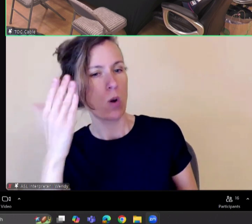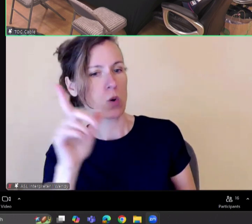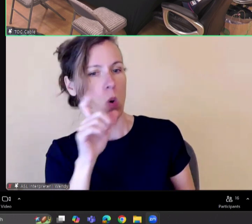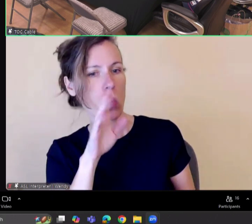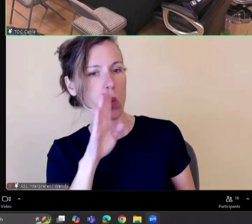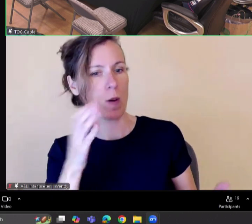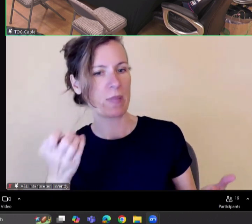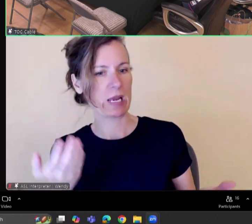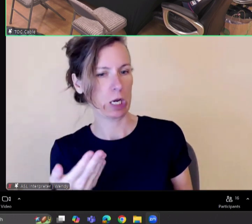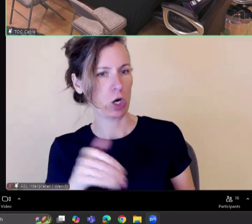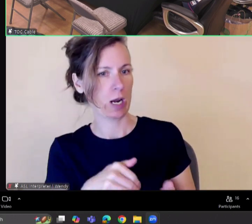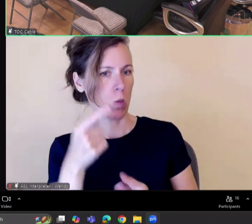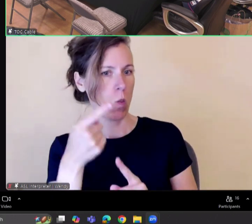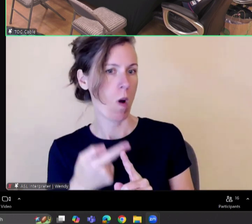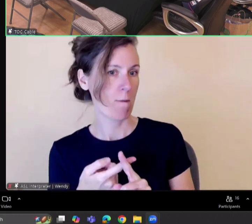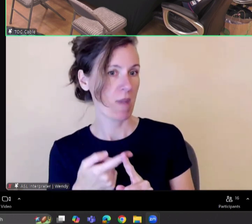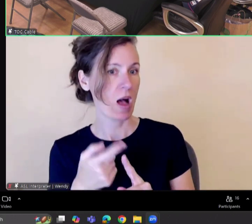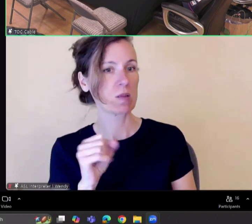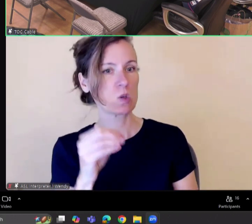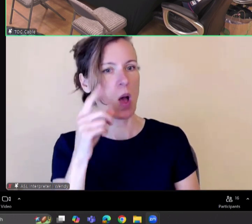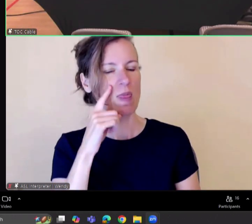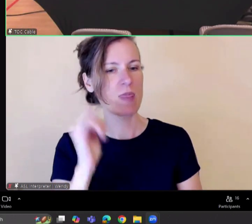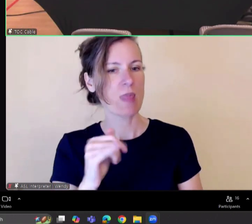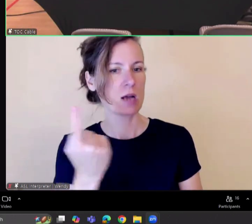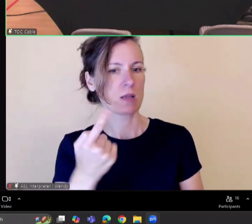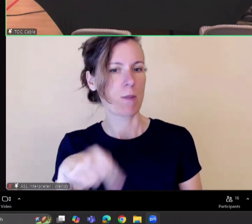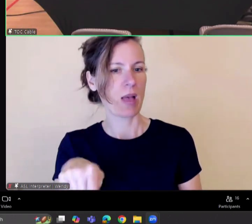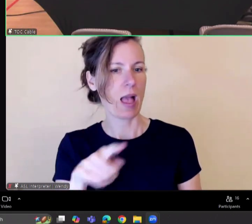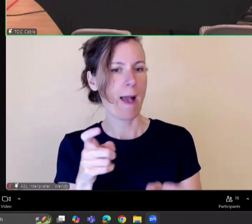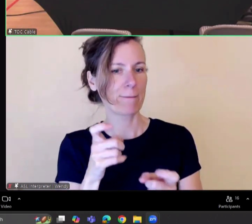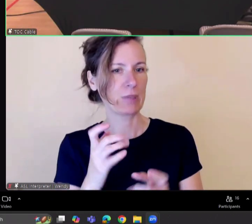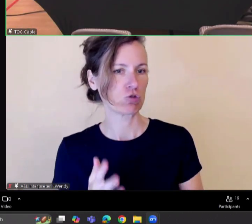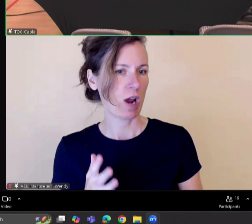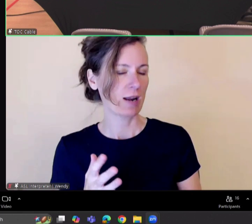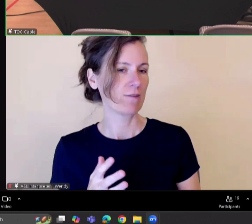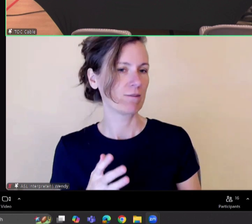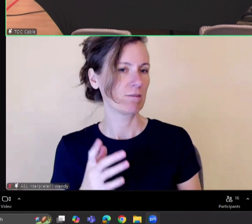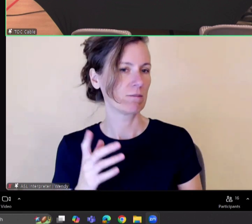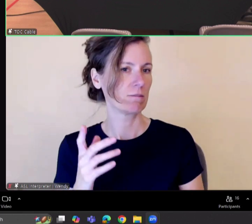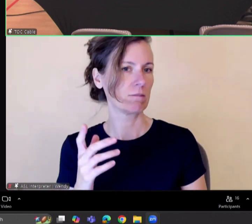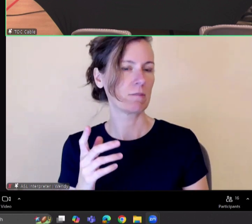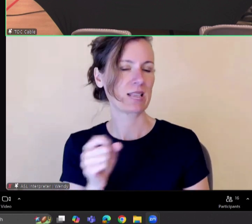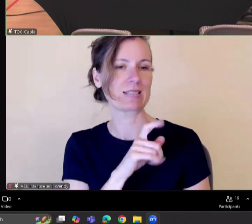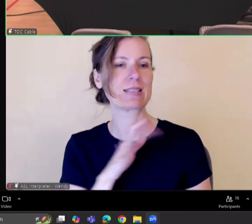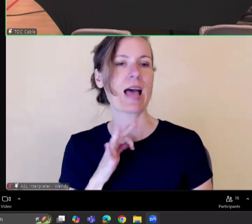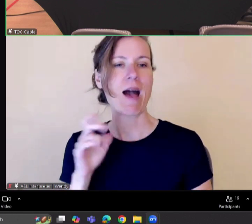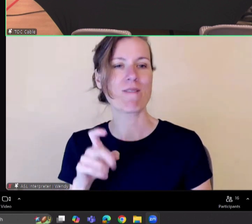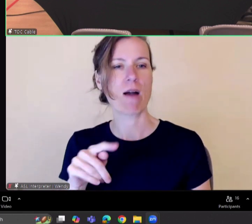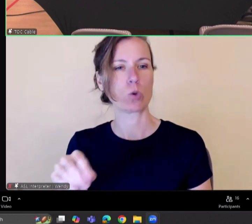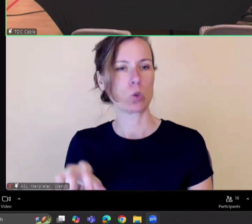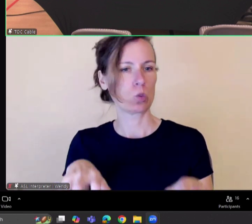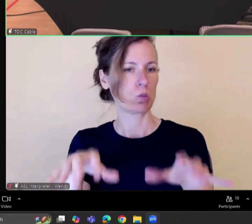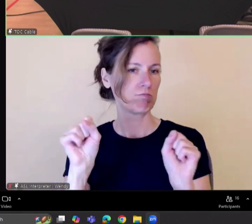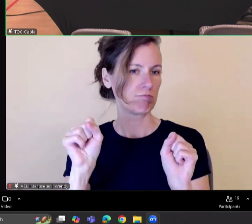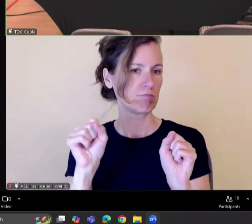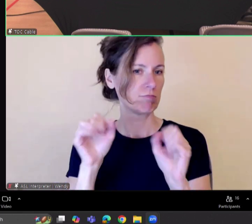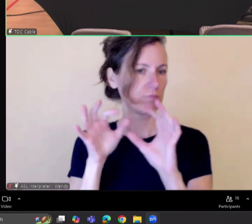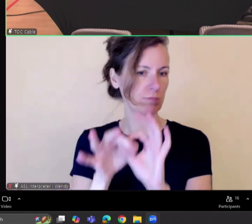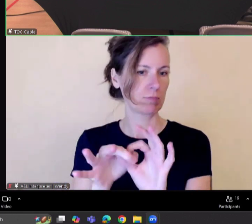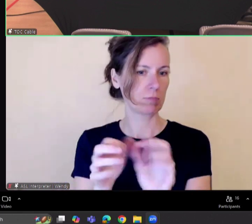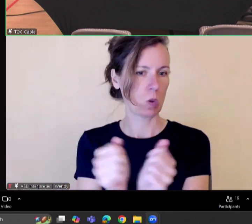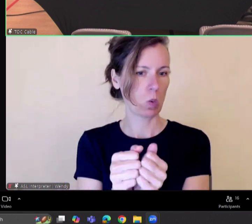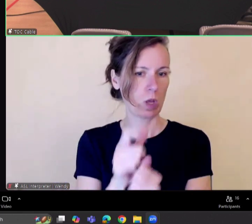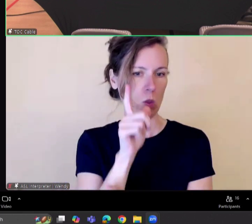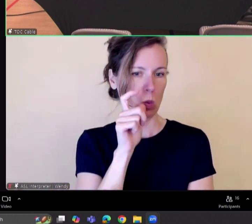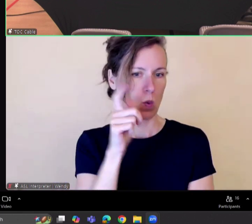something that the administrative staff will have to take up with whoever the future policy folks are. Okay, I'm cool with it. All right, anyone else?